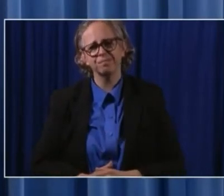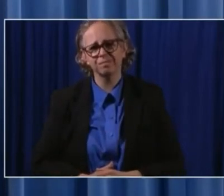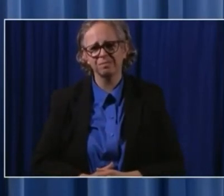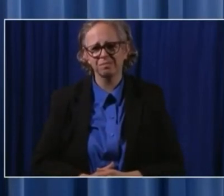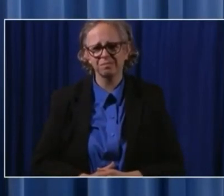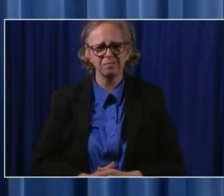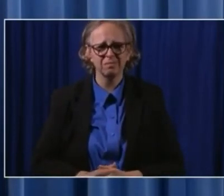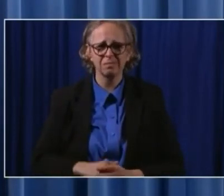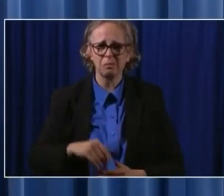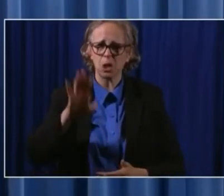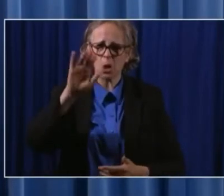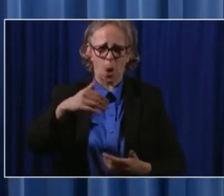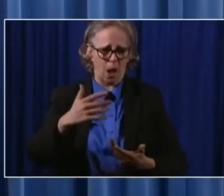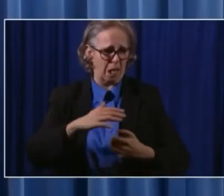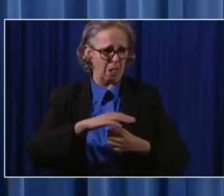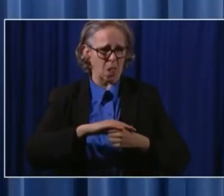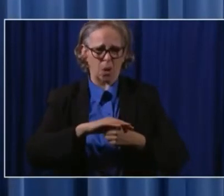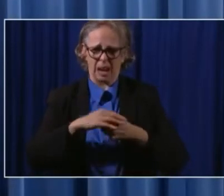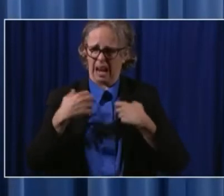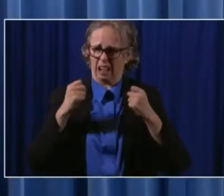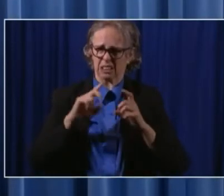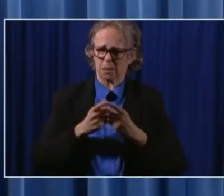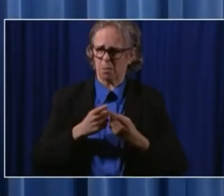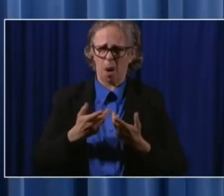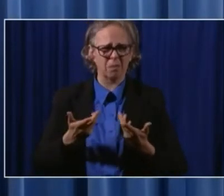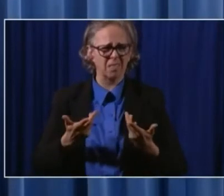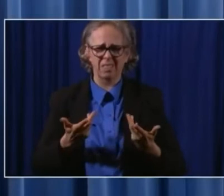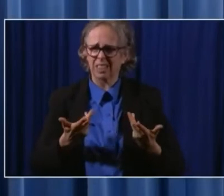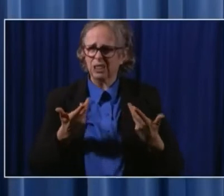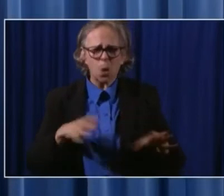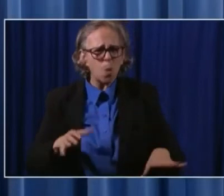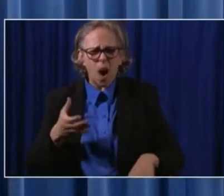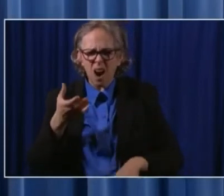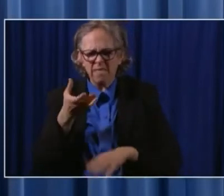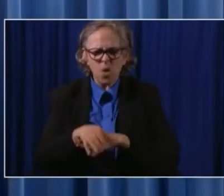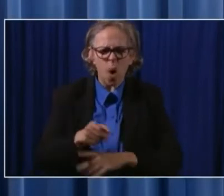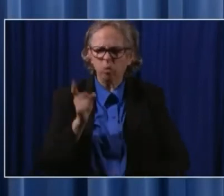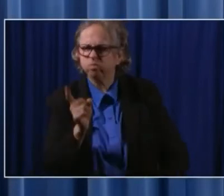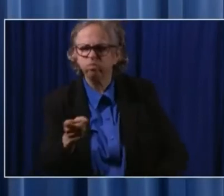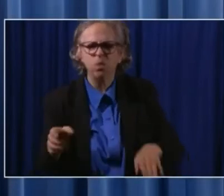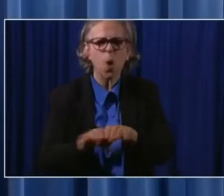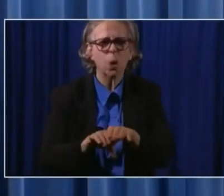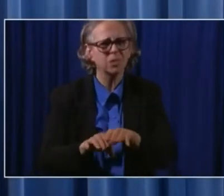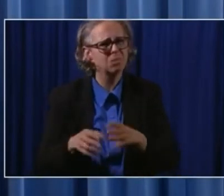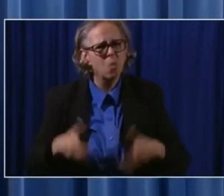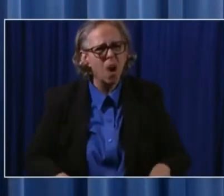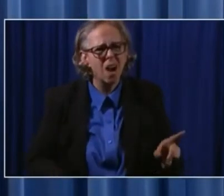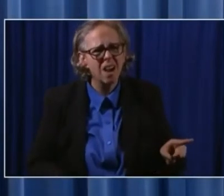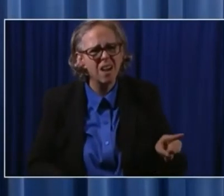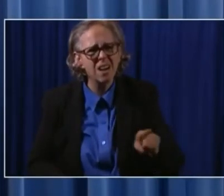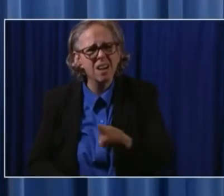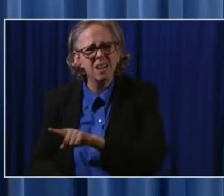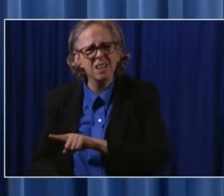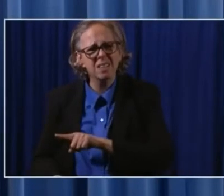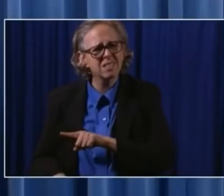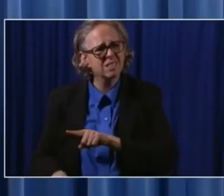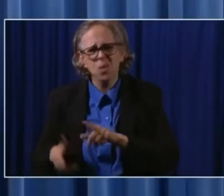departments do not want to be in a position to close fairs, either in the middle of the fair or before the fair.